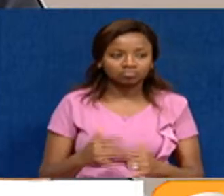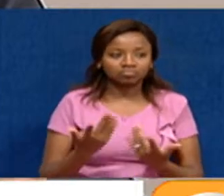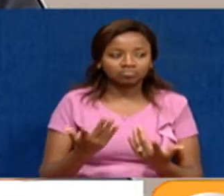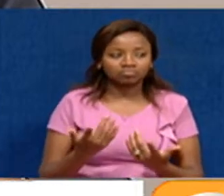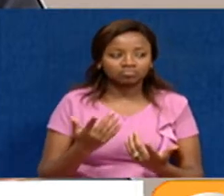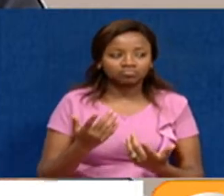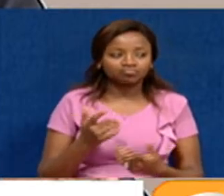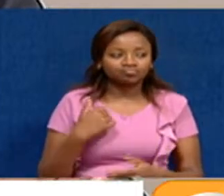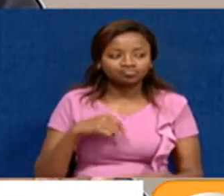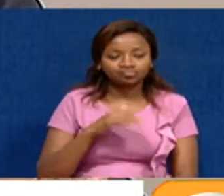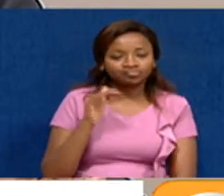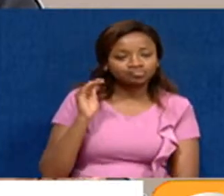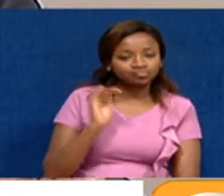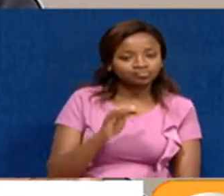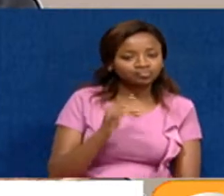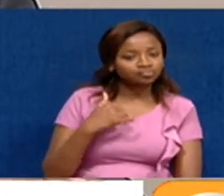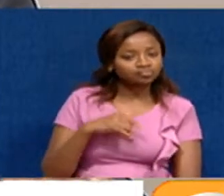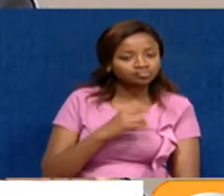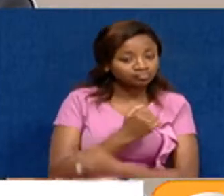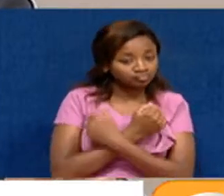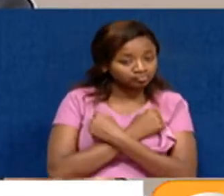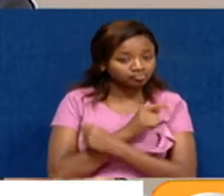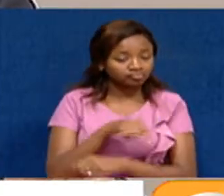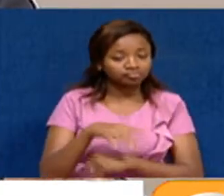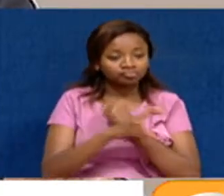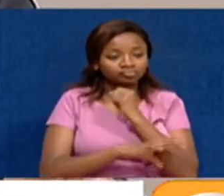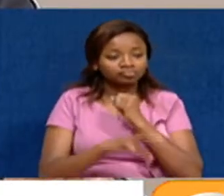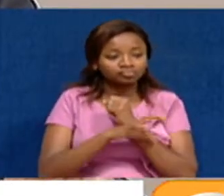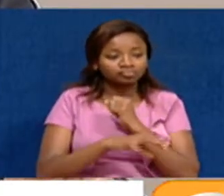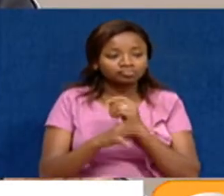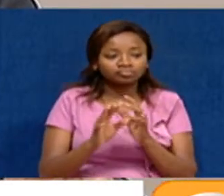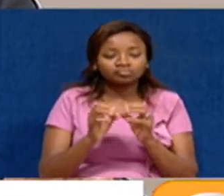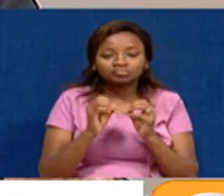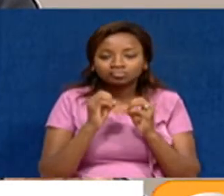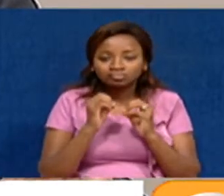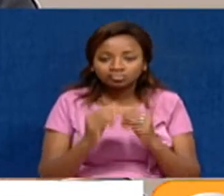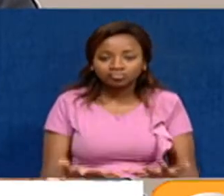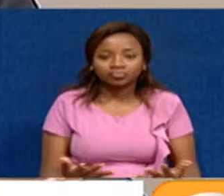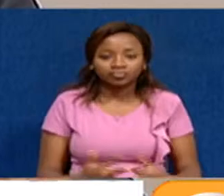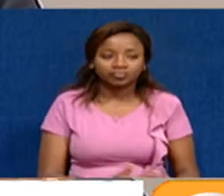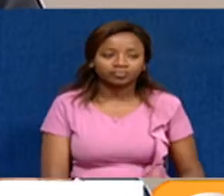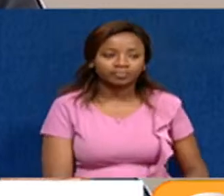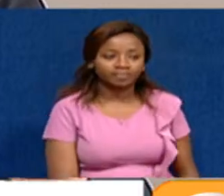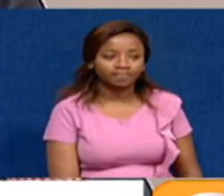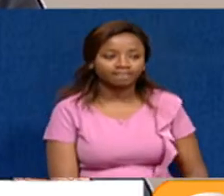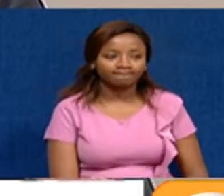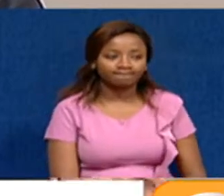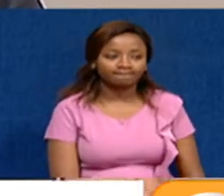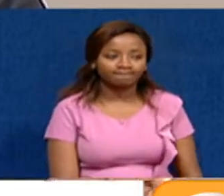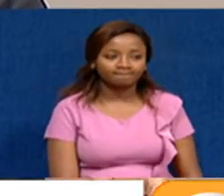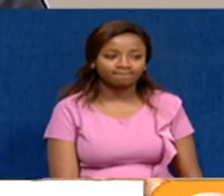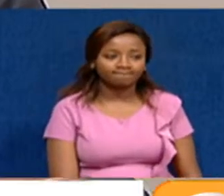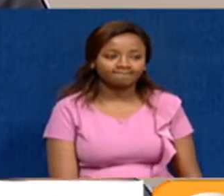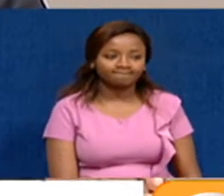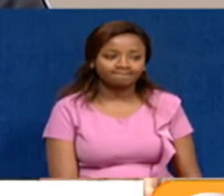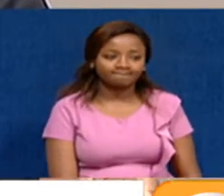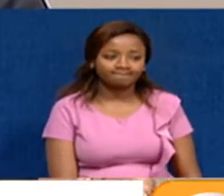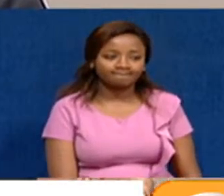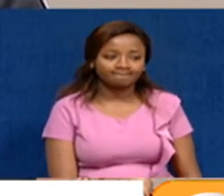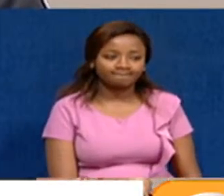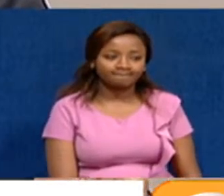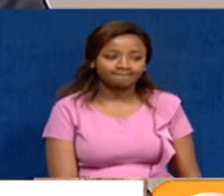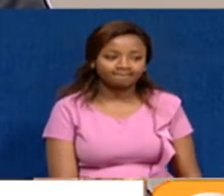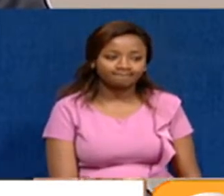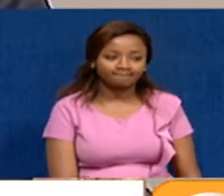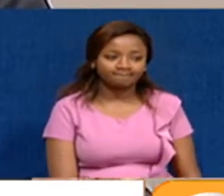ask, what is our level of patriotism as citizens of this country, you see? When we look at our flag, is where do you want to be? Where do you want to take this